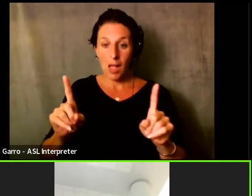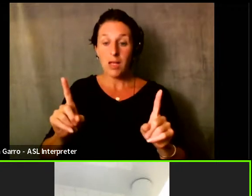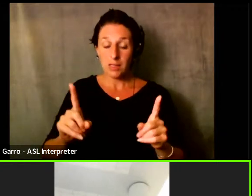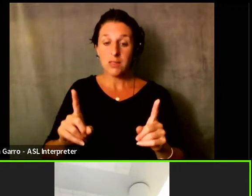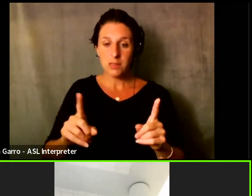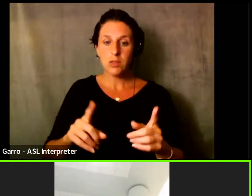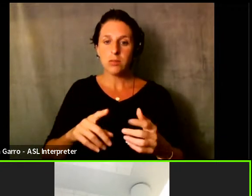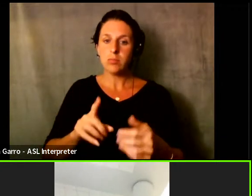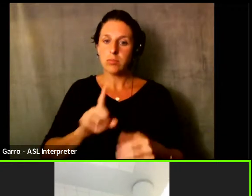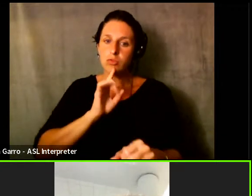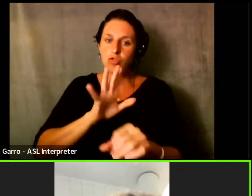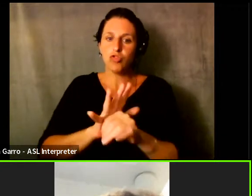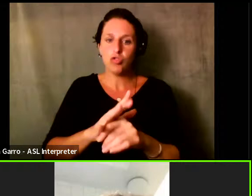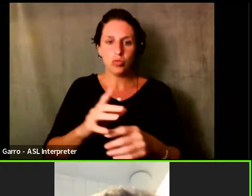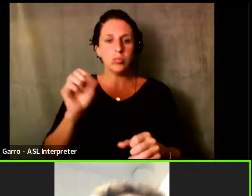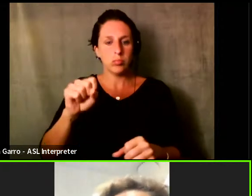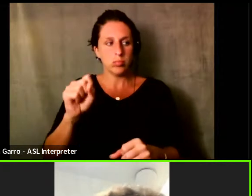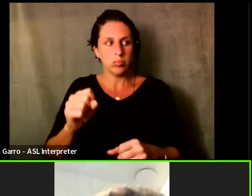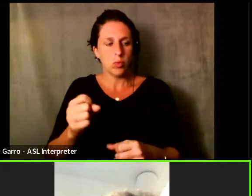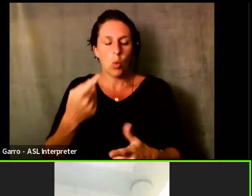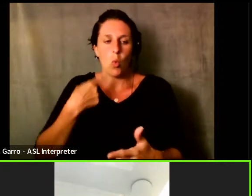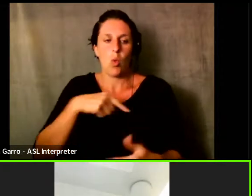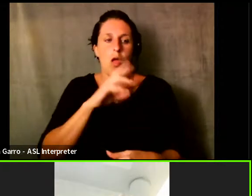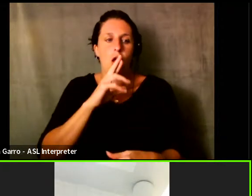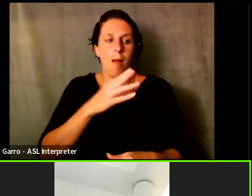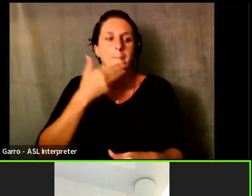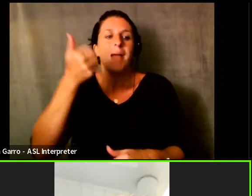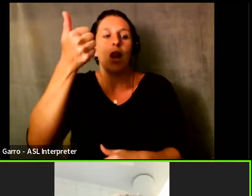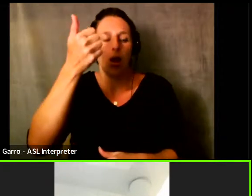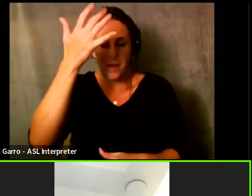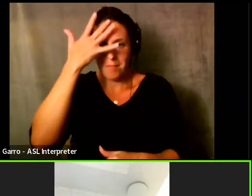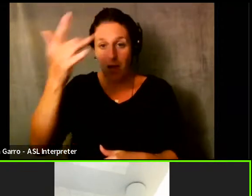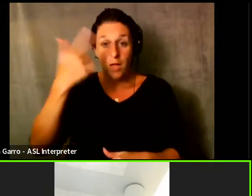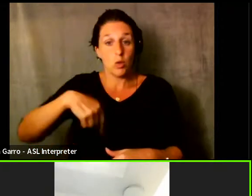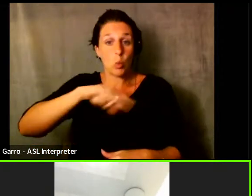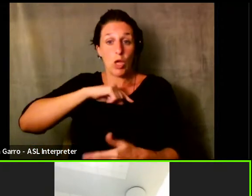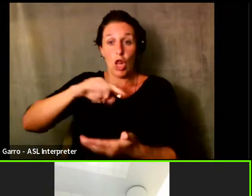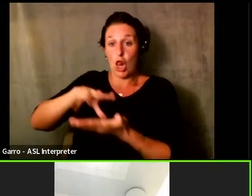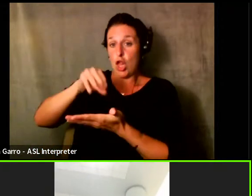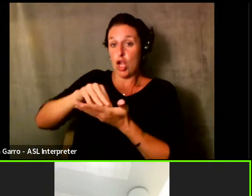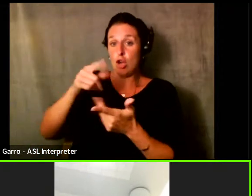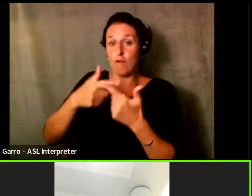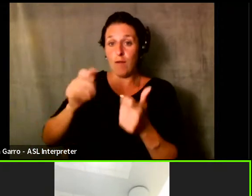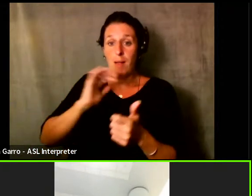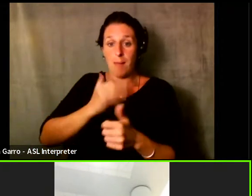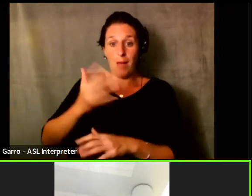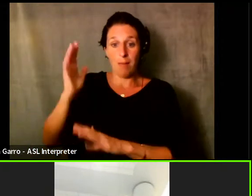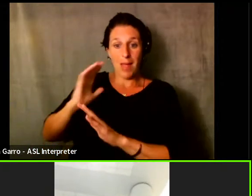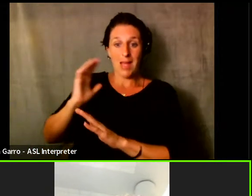are better because we have learned from our past. And this whole episode with